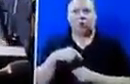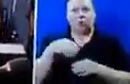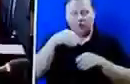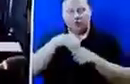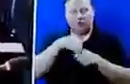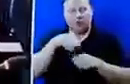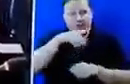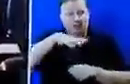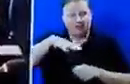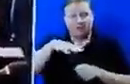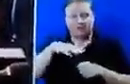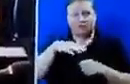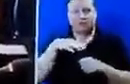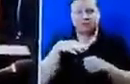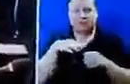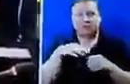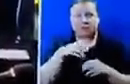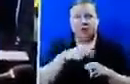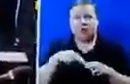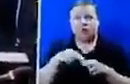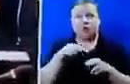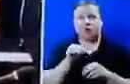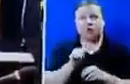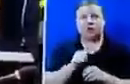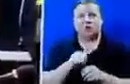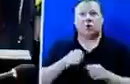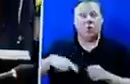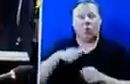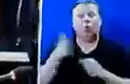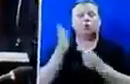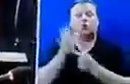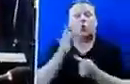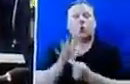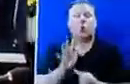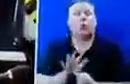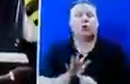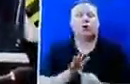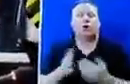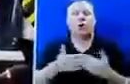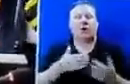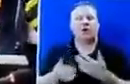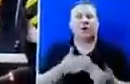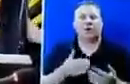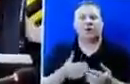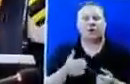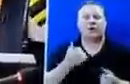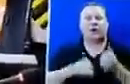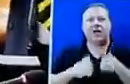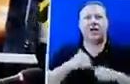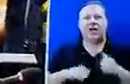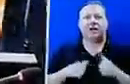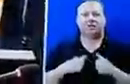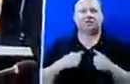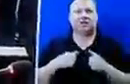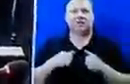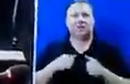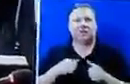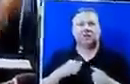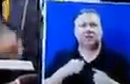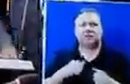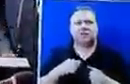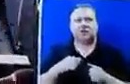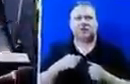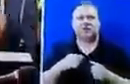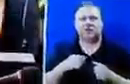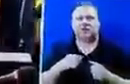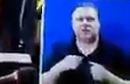house that all of us will go out and expose any act of domestic violence or any act of